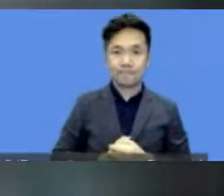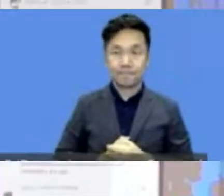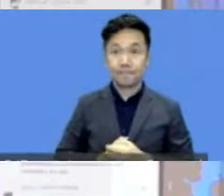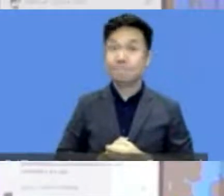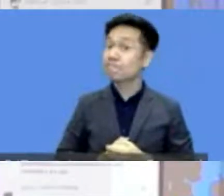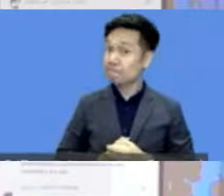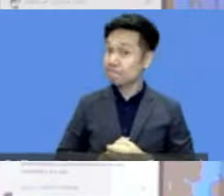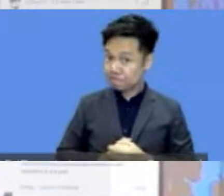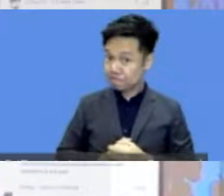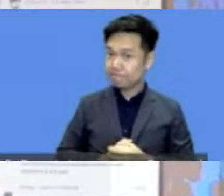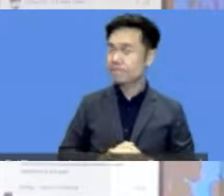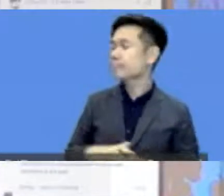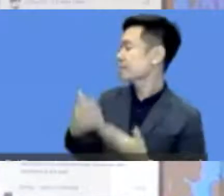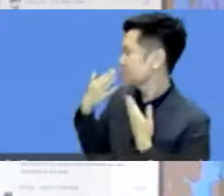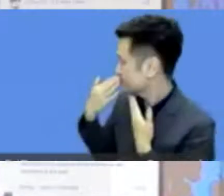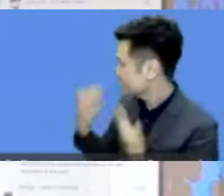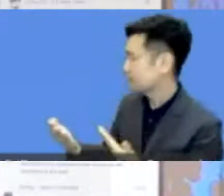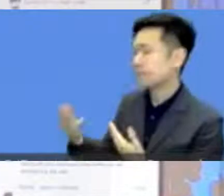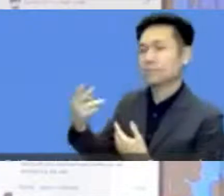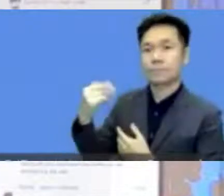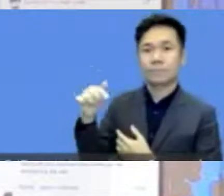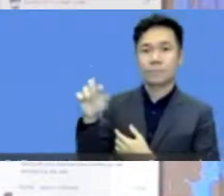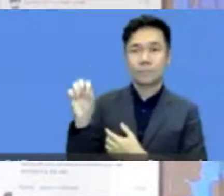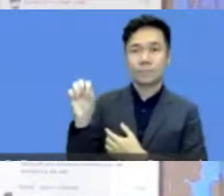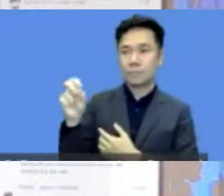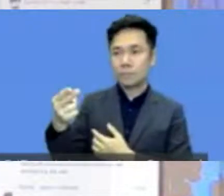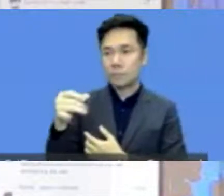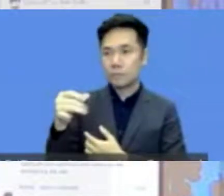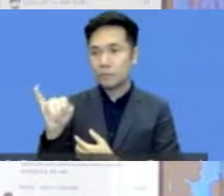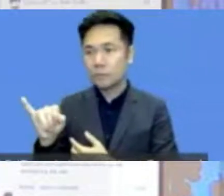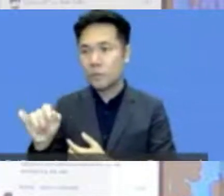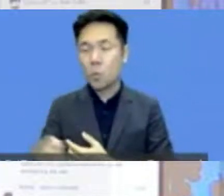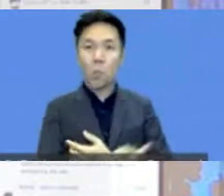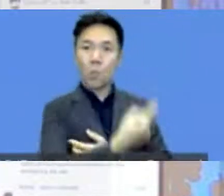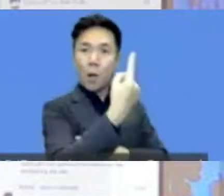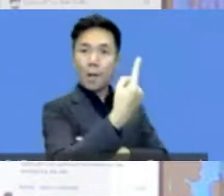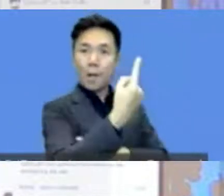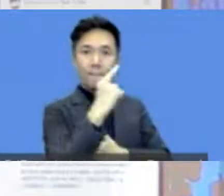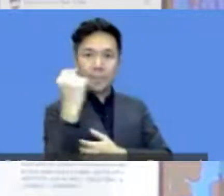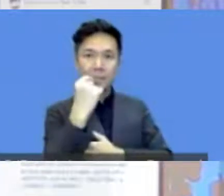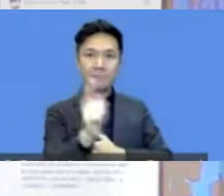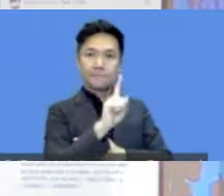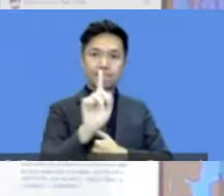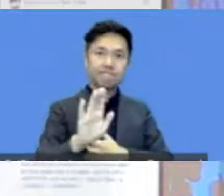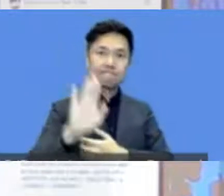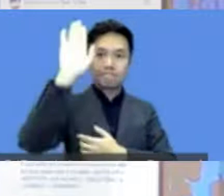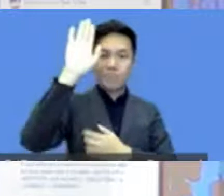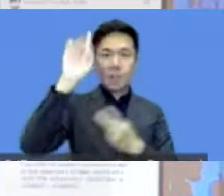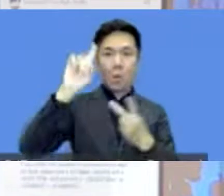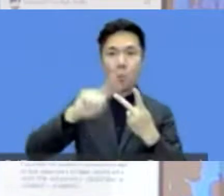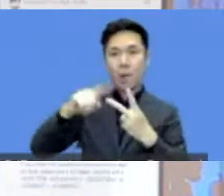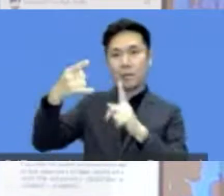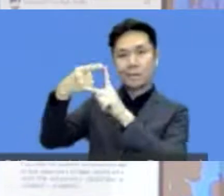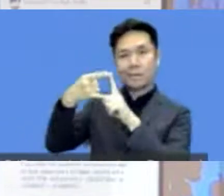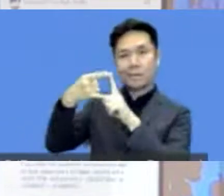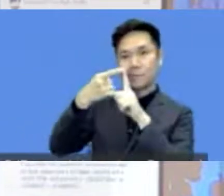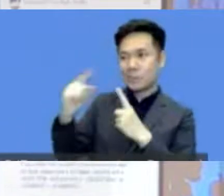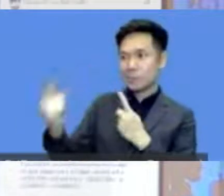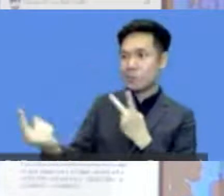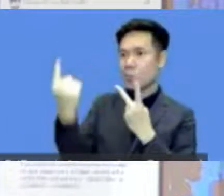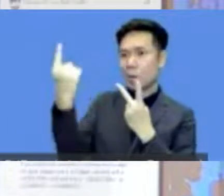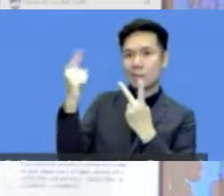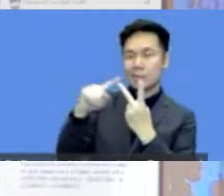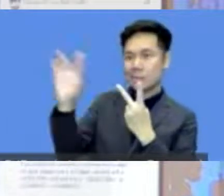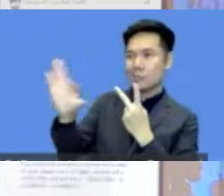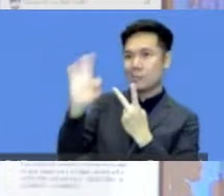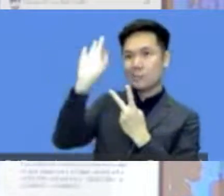Thank you. Thank you, Hiroshi. We have one more question from this gentleman, and then we have a question remotely from one of the local hubs.